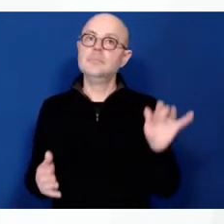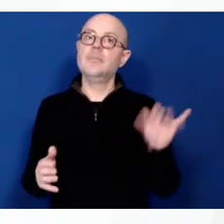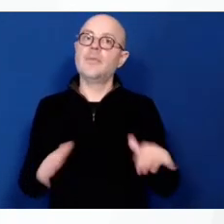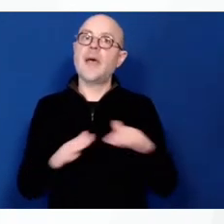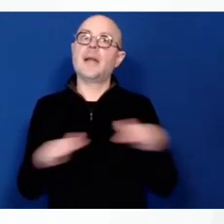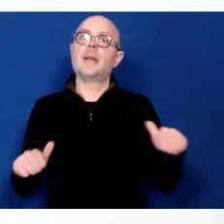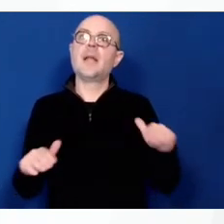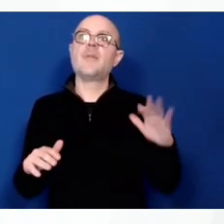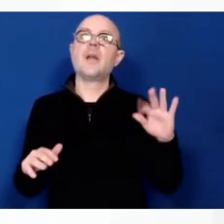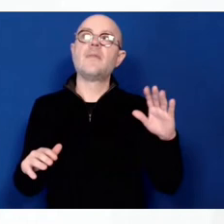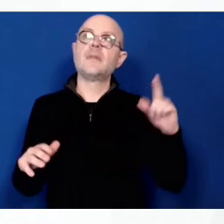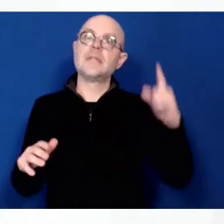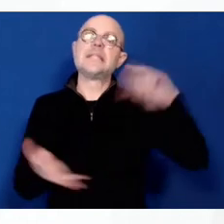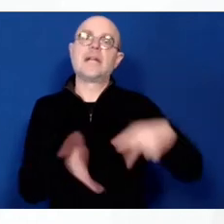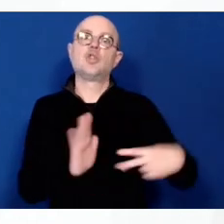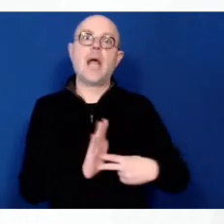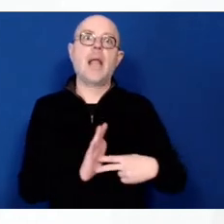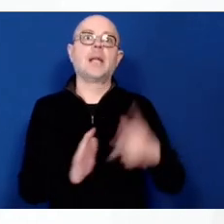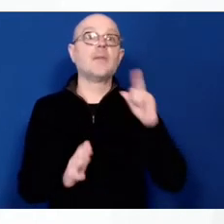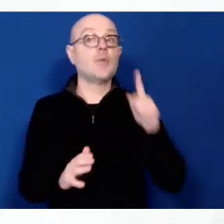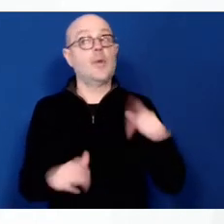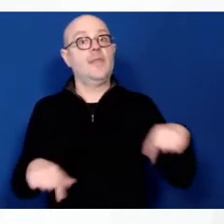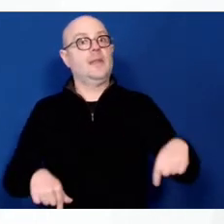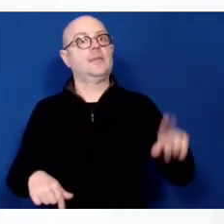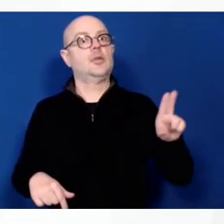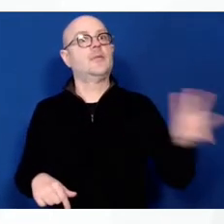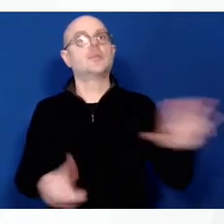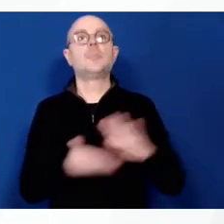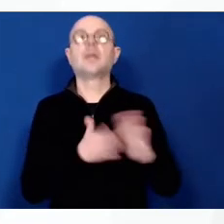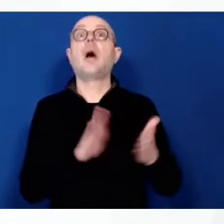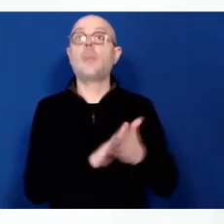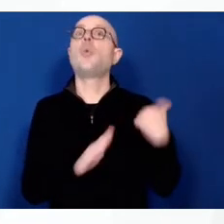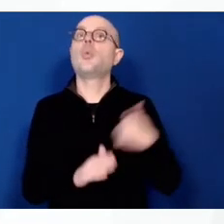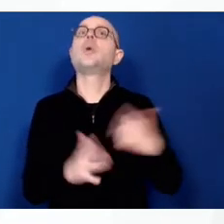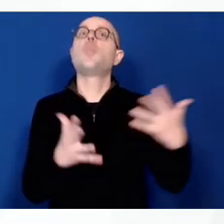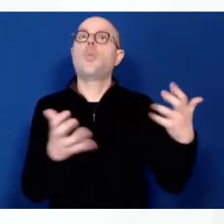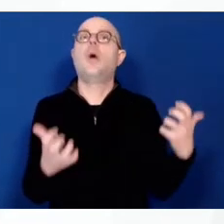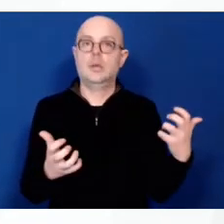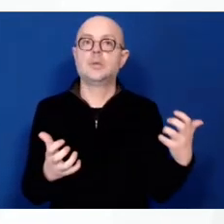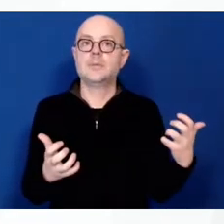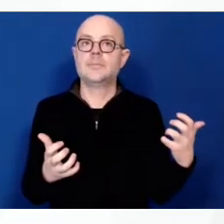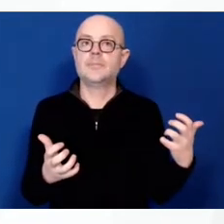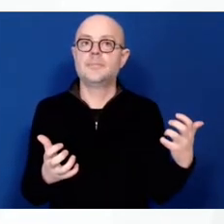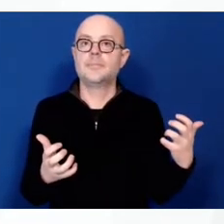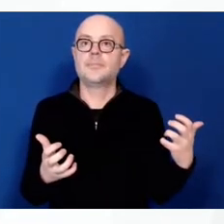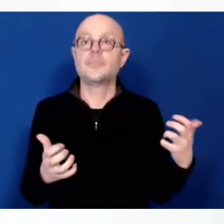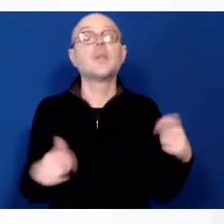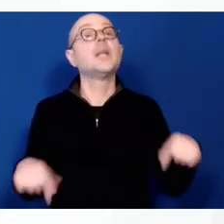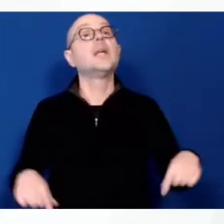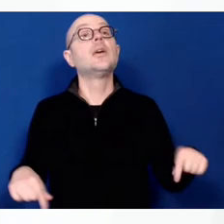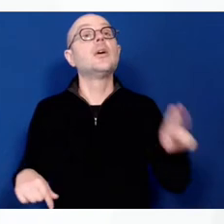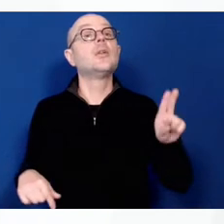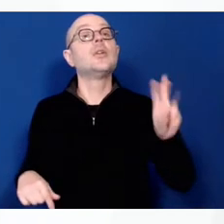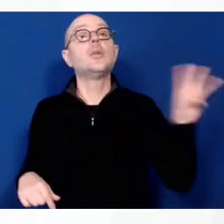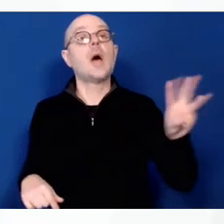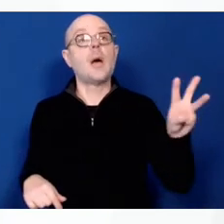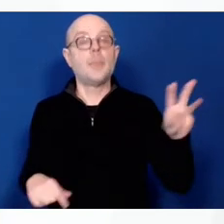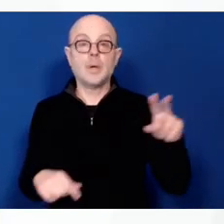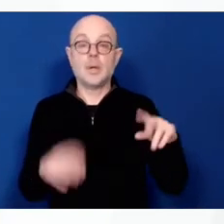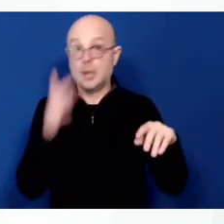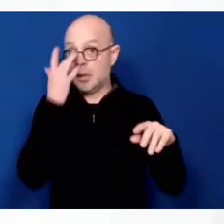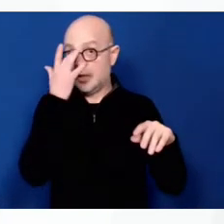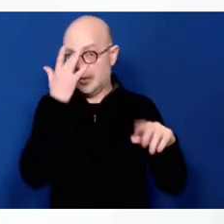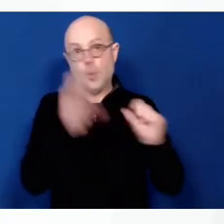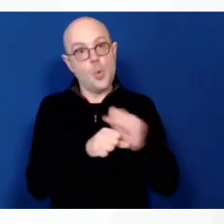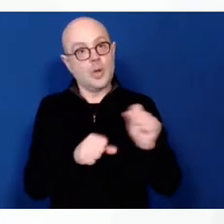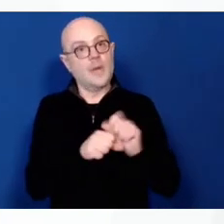us to become the type of university we aspire to be. At the University of Washington, the work of diversity, equity, and